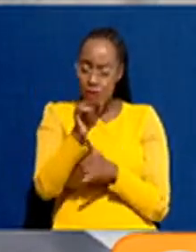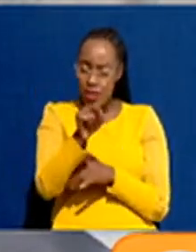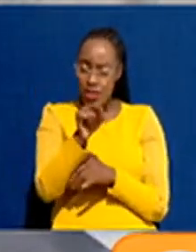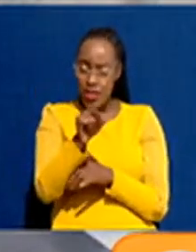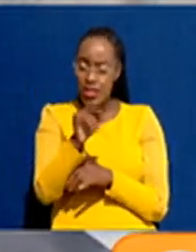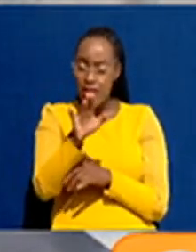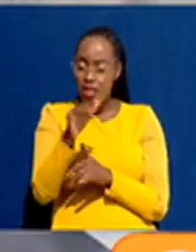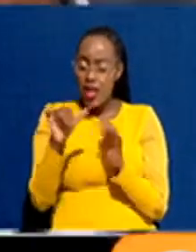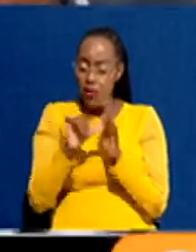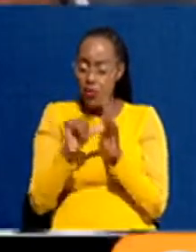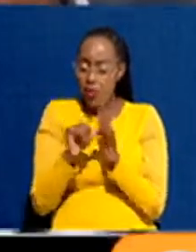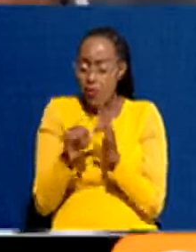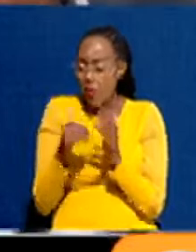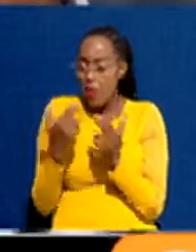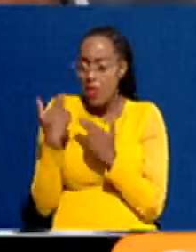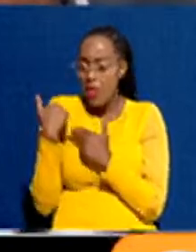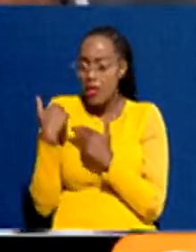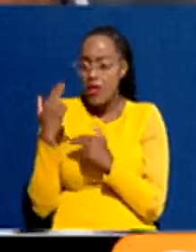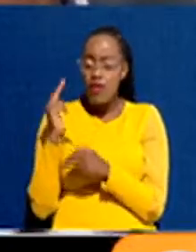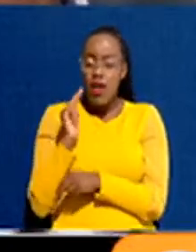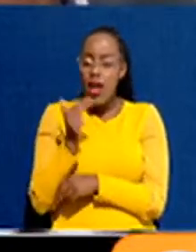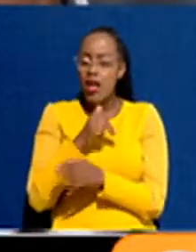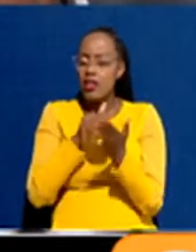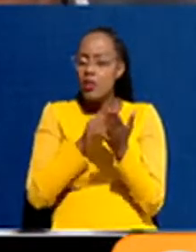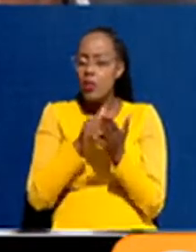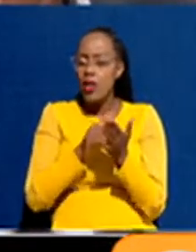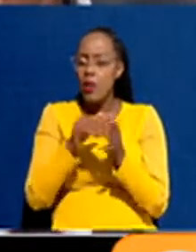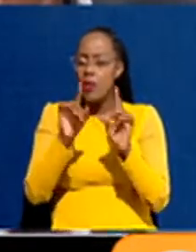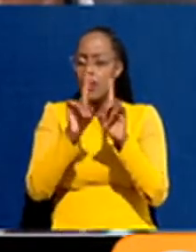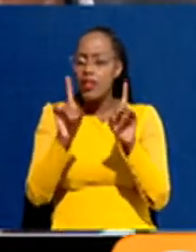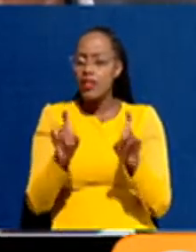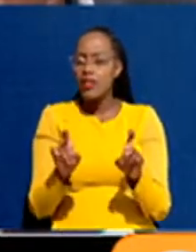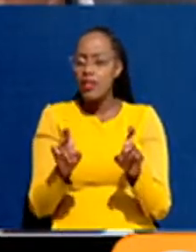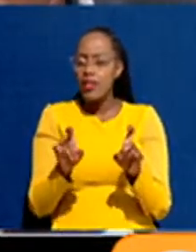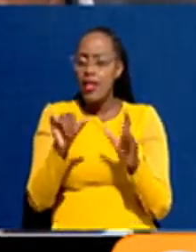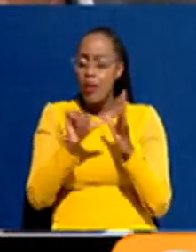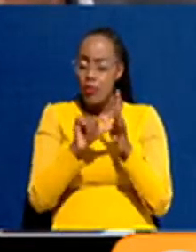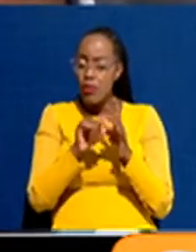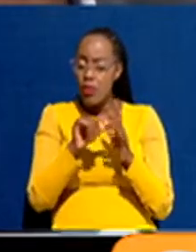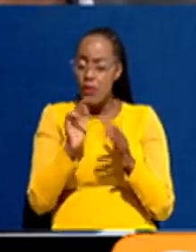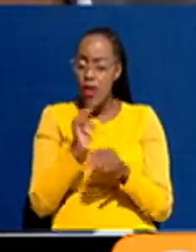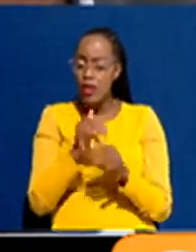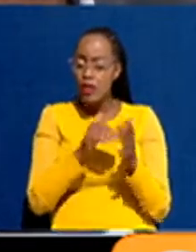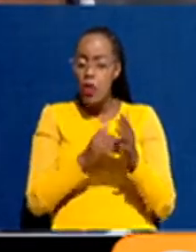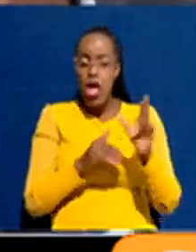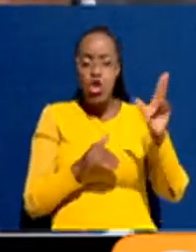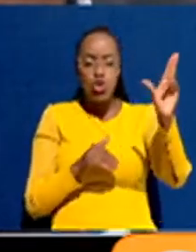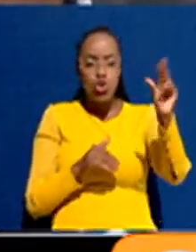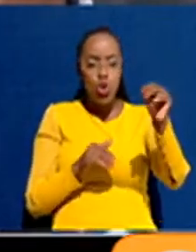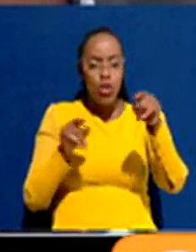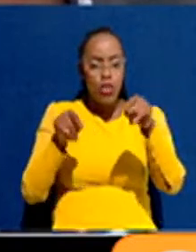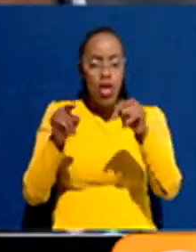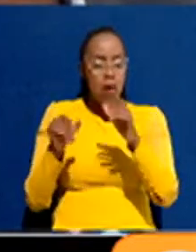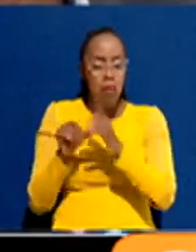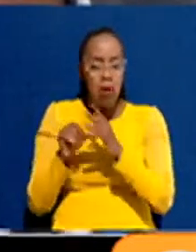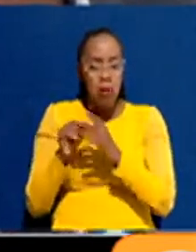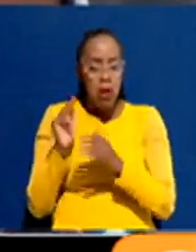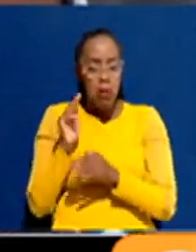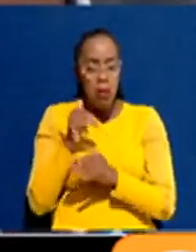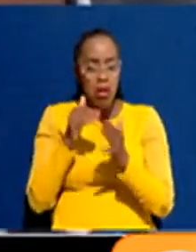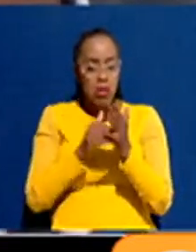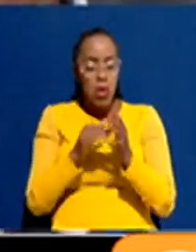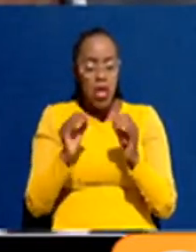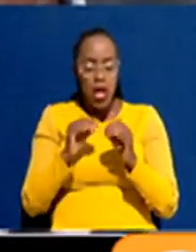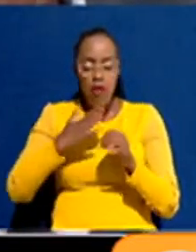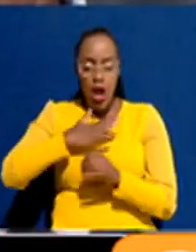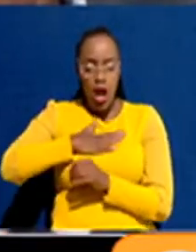is it their fault that we are weak? No, it's not their fault that we are weak. It's